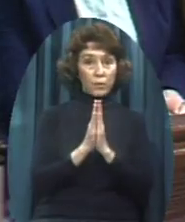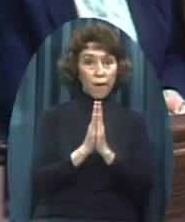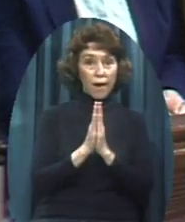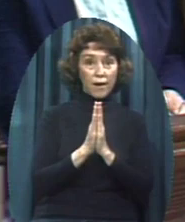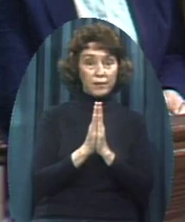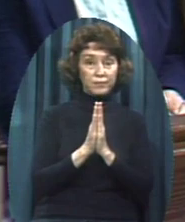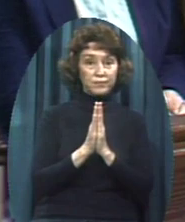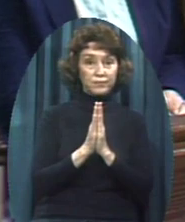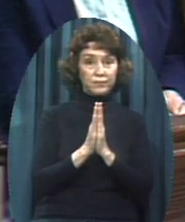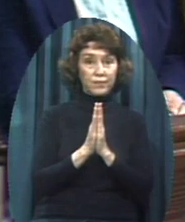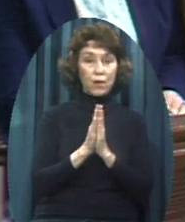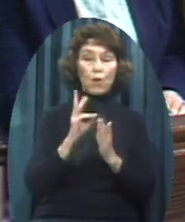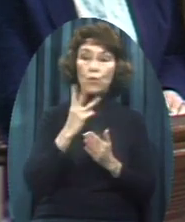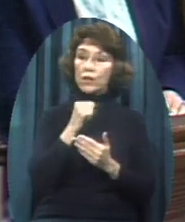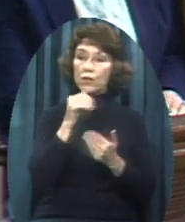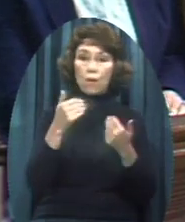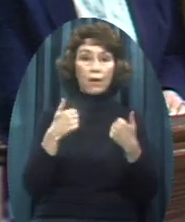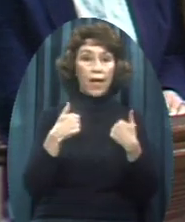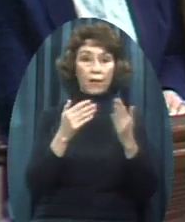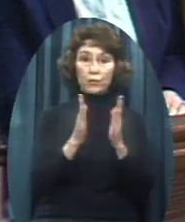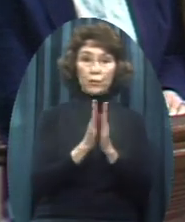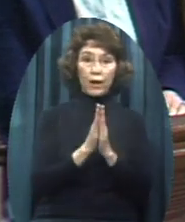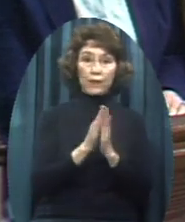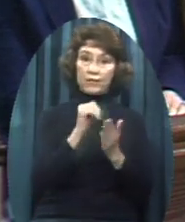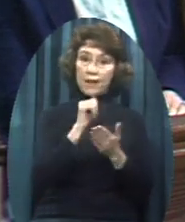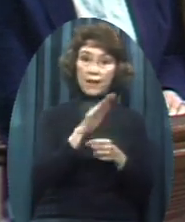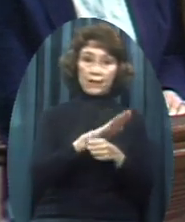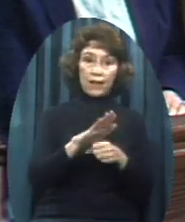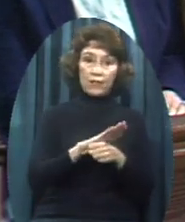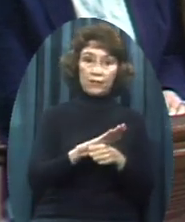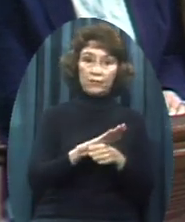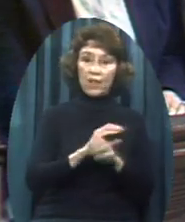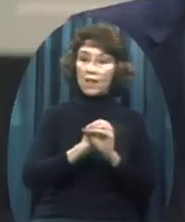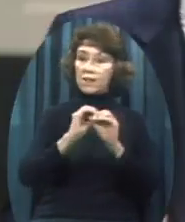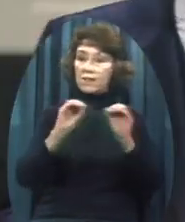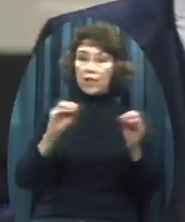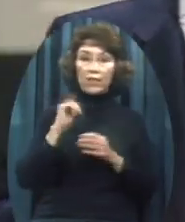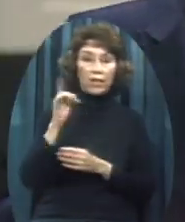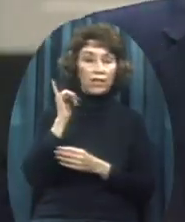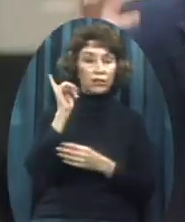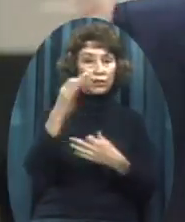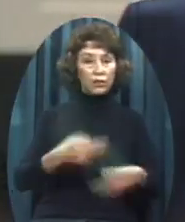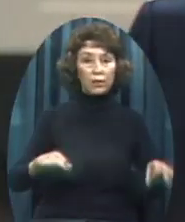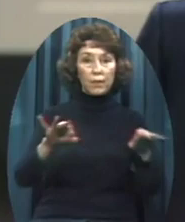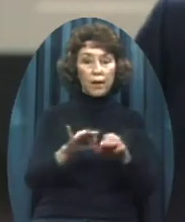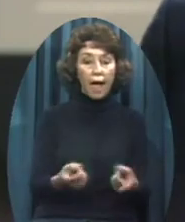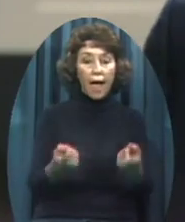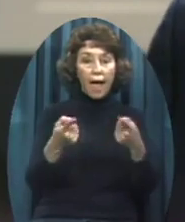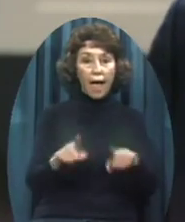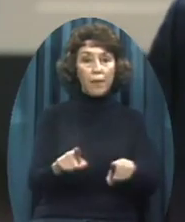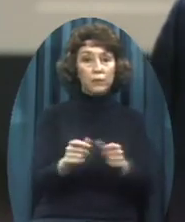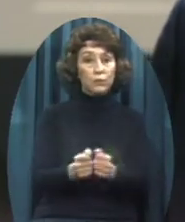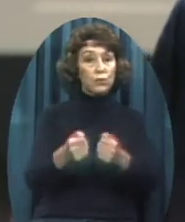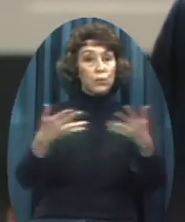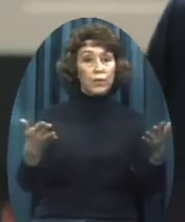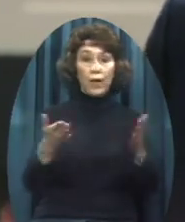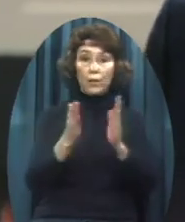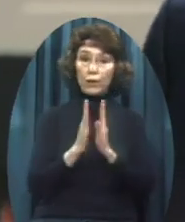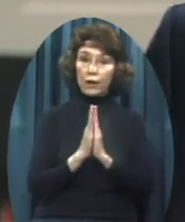it's prayerlessness. We don't pray enough. Nothing of eternal importance ever happens apart from prayer.